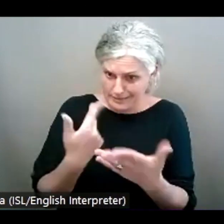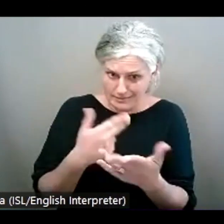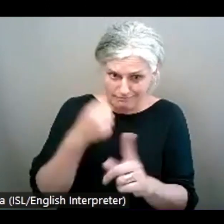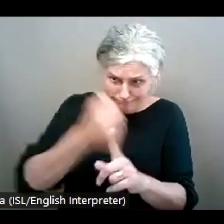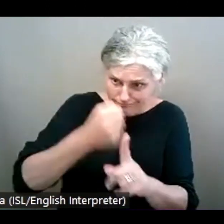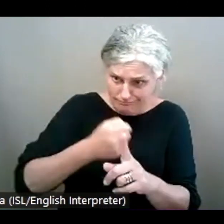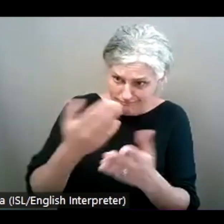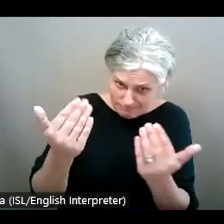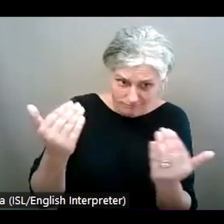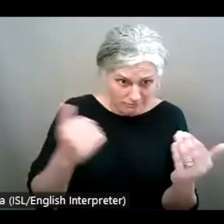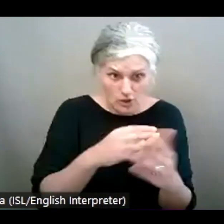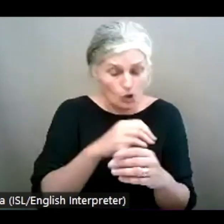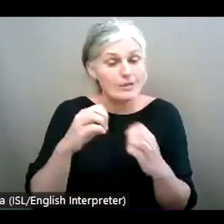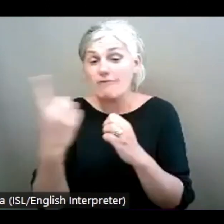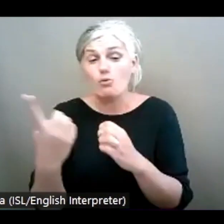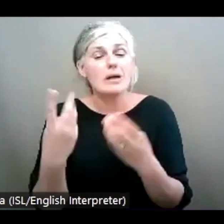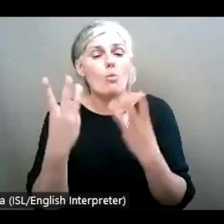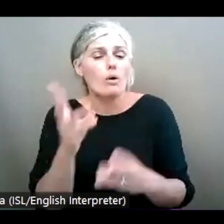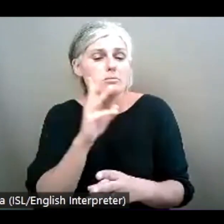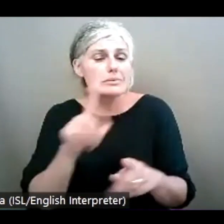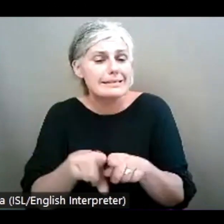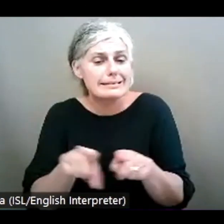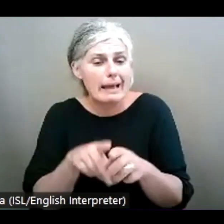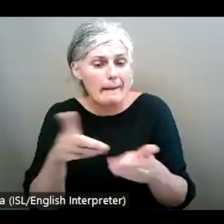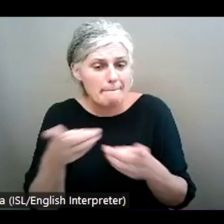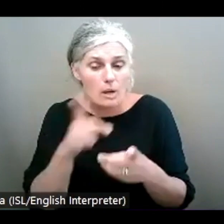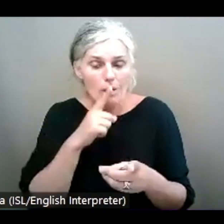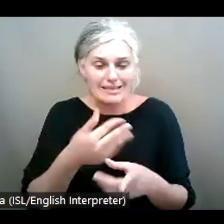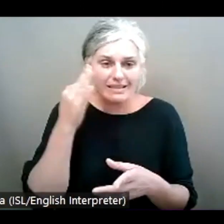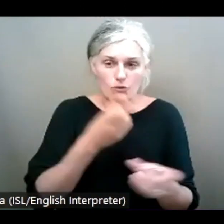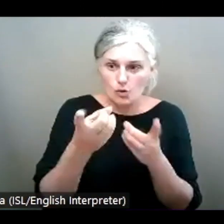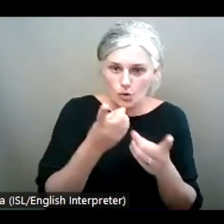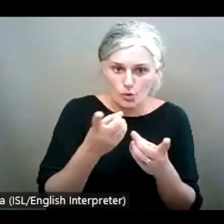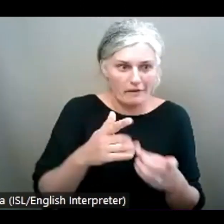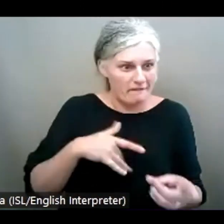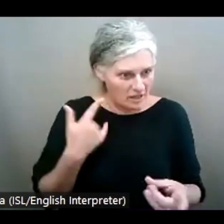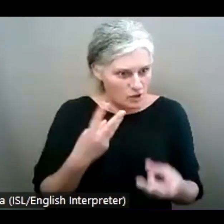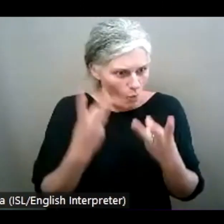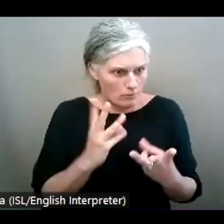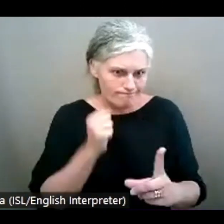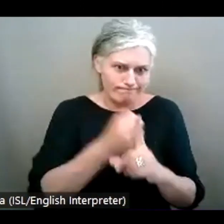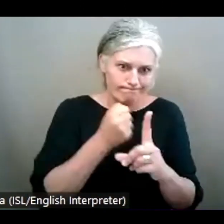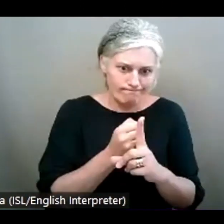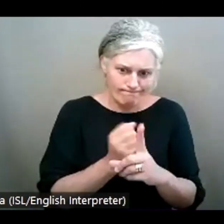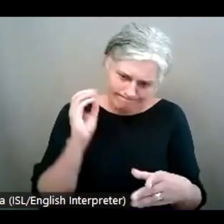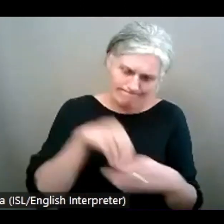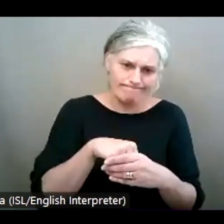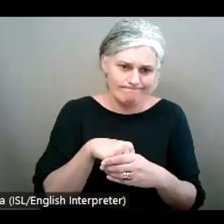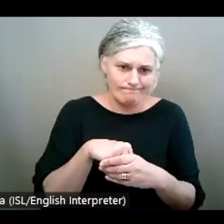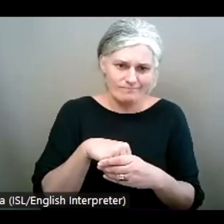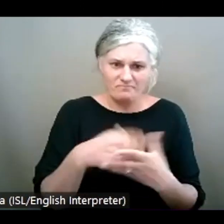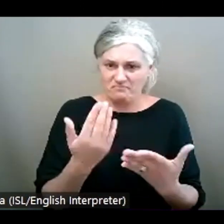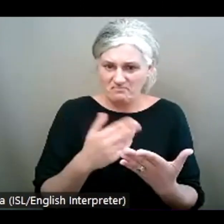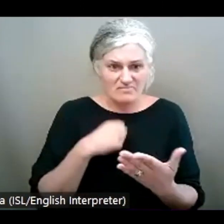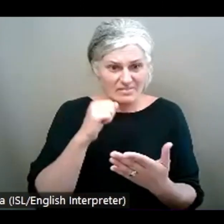that's okay. It's not everyone's cup of tea. But if you do, and if you do have a taste for activism, get involved in disabled persons